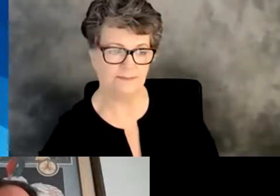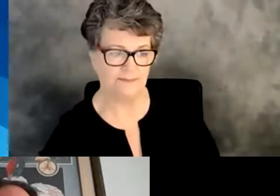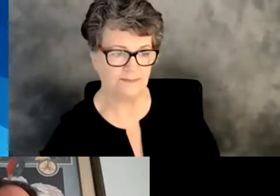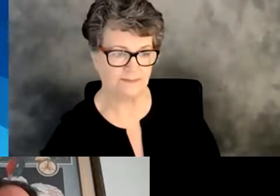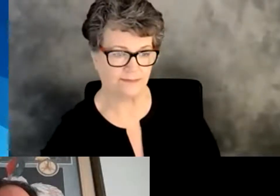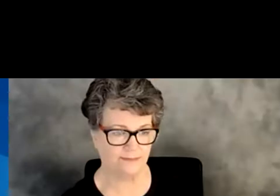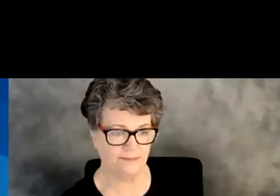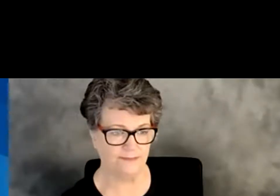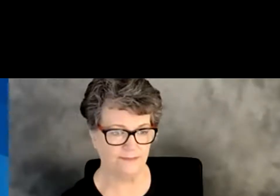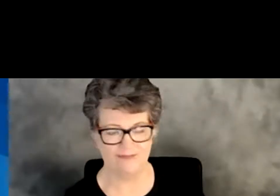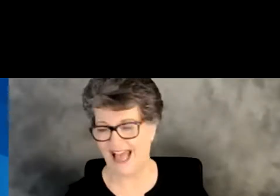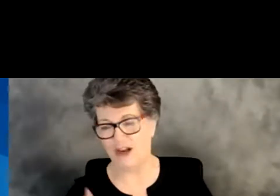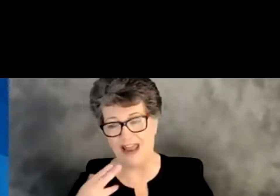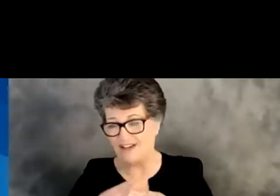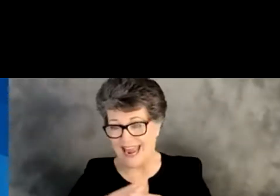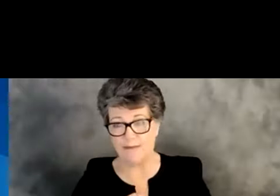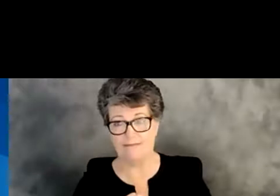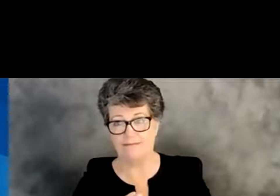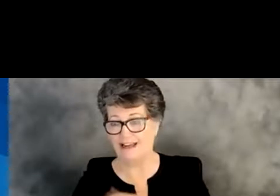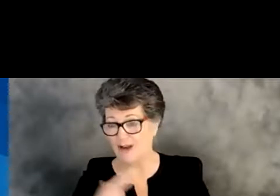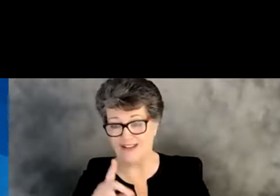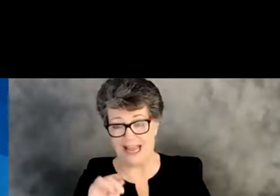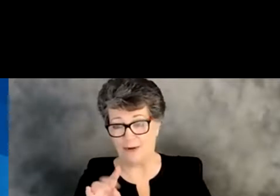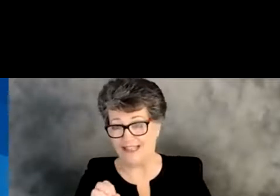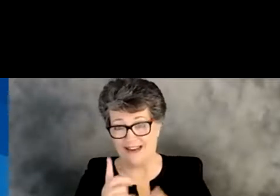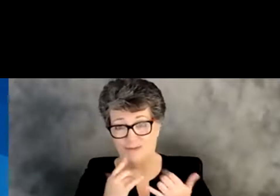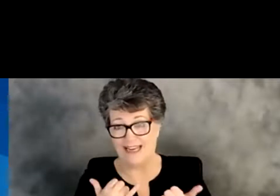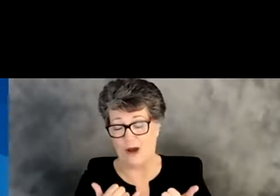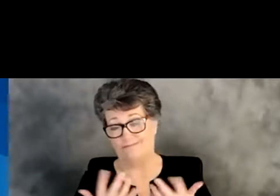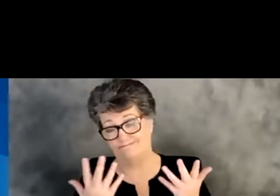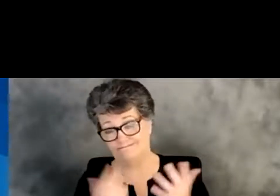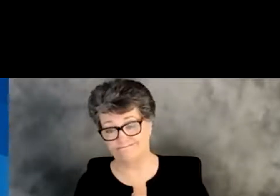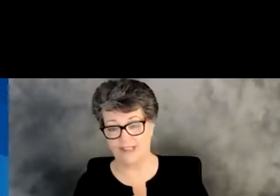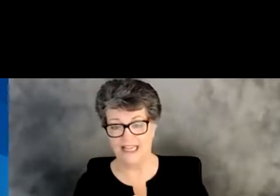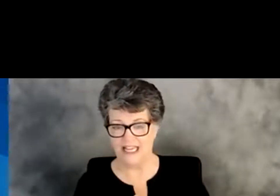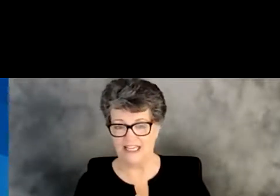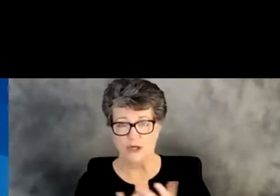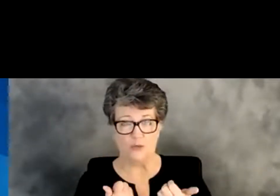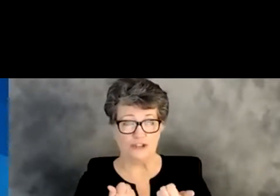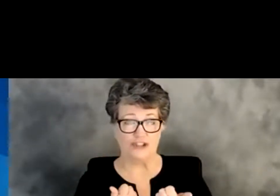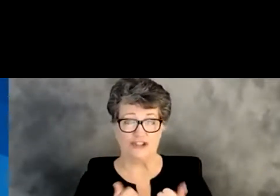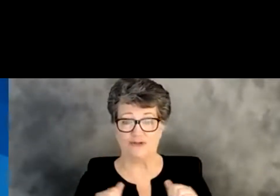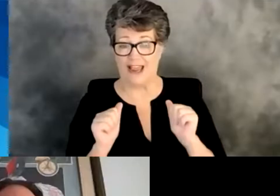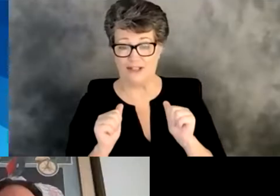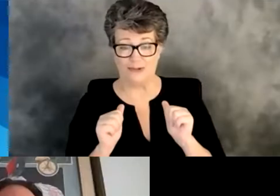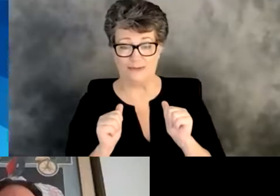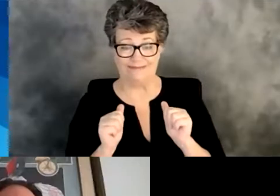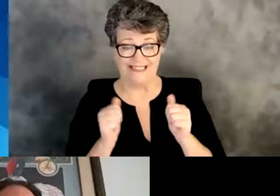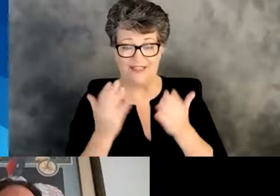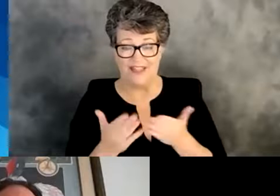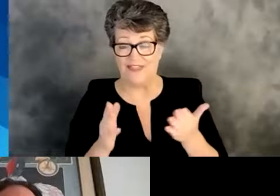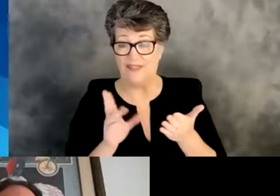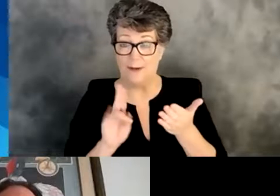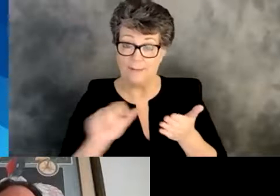I don't have a name for you. I don't have a name and a date for you right at this second. We're just trying to get the bill